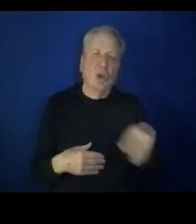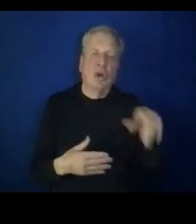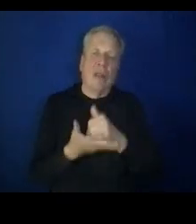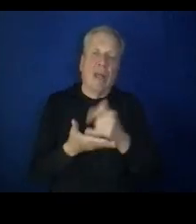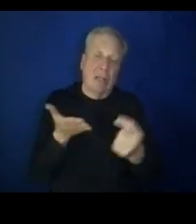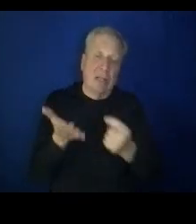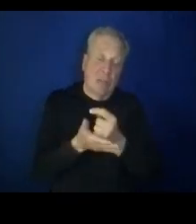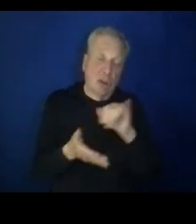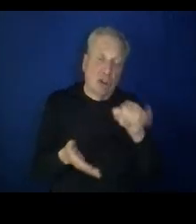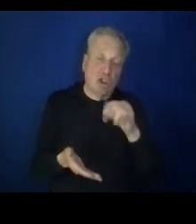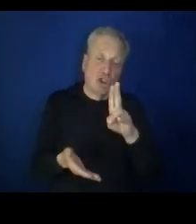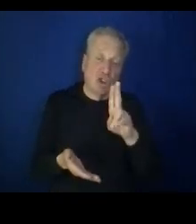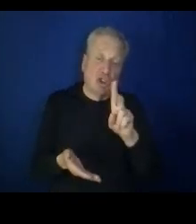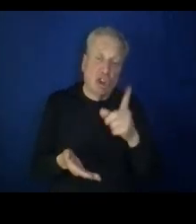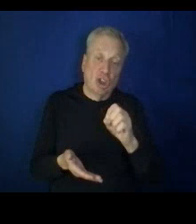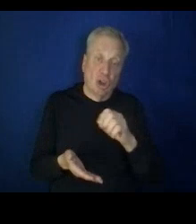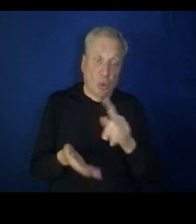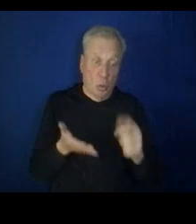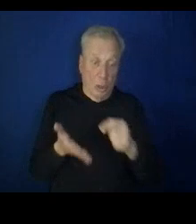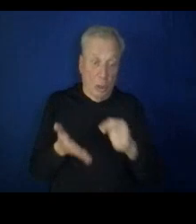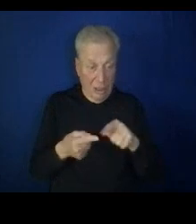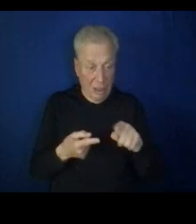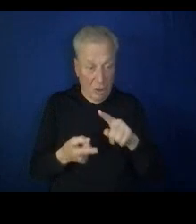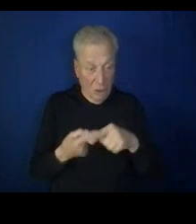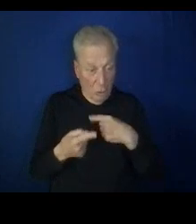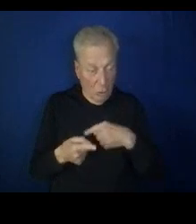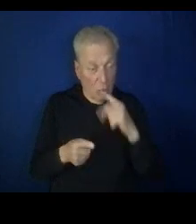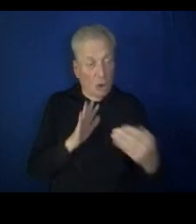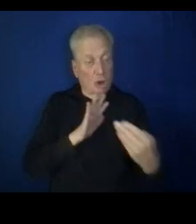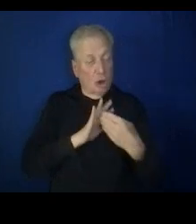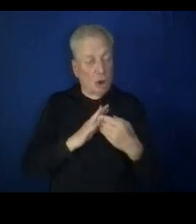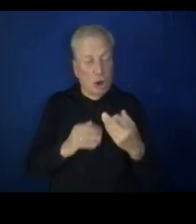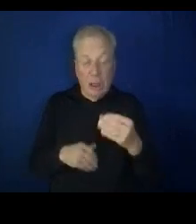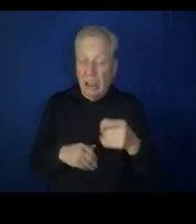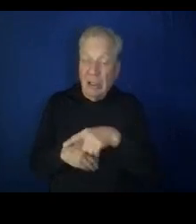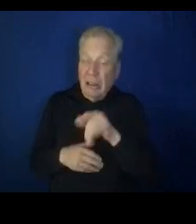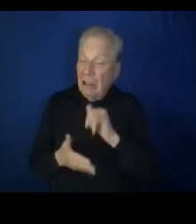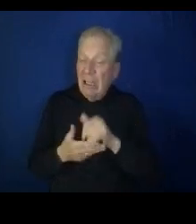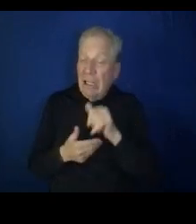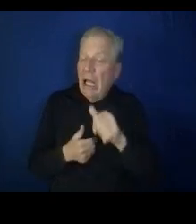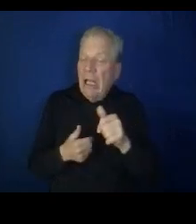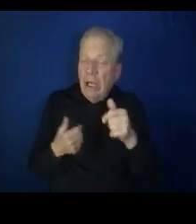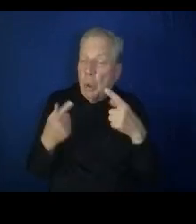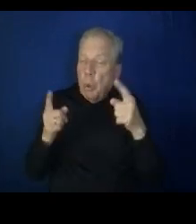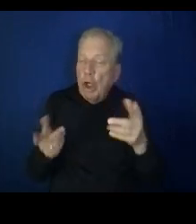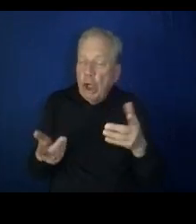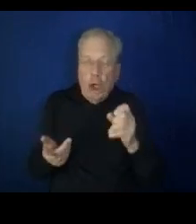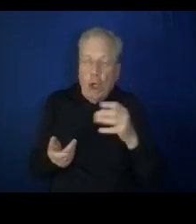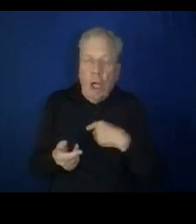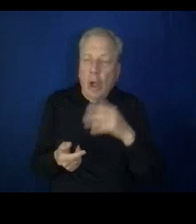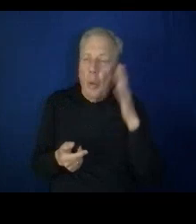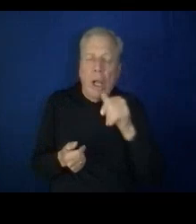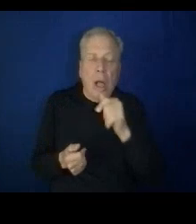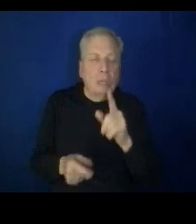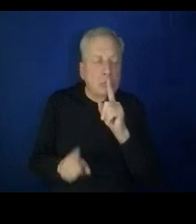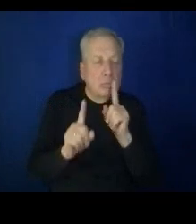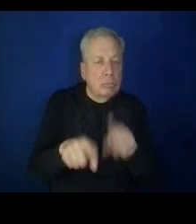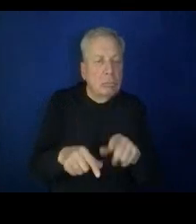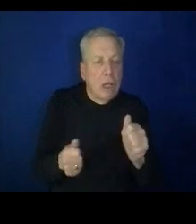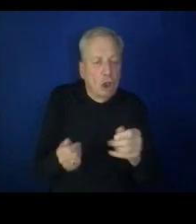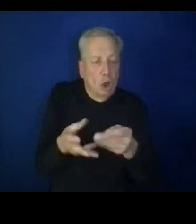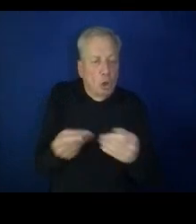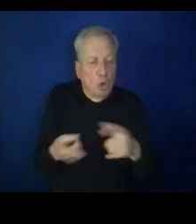because we'd been sued, said, you know what, that doesn't work for me totally. I'm not going to dictate a solution